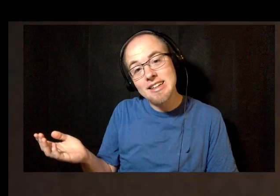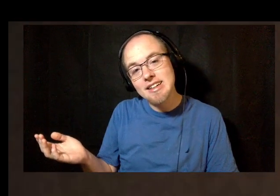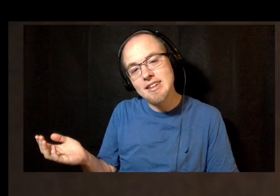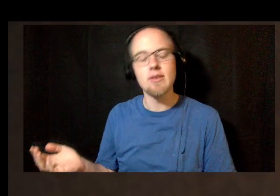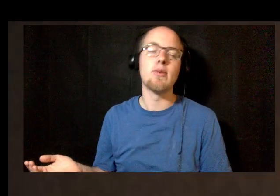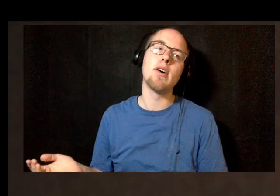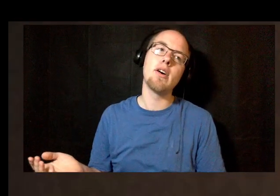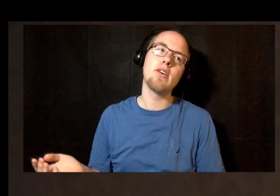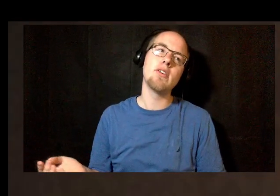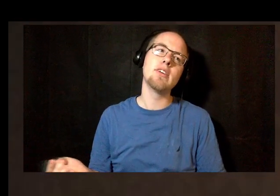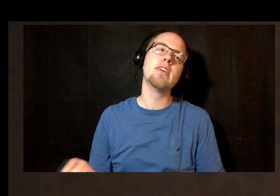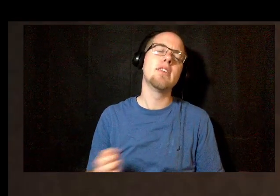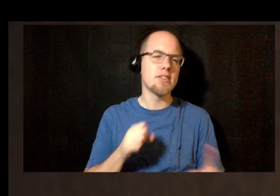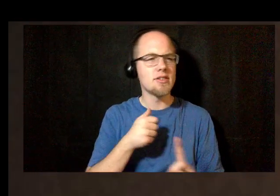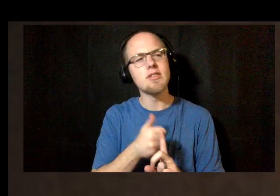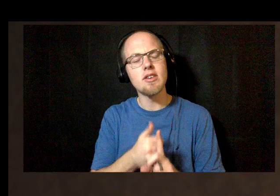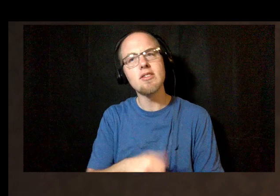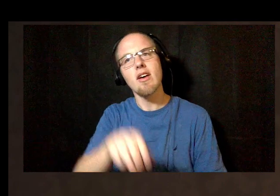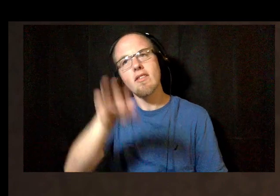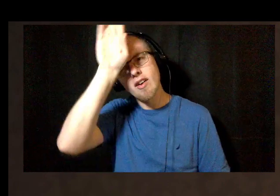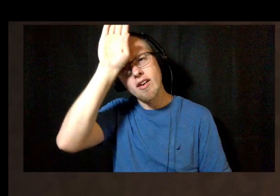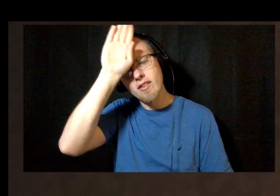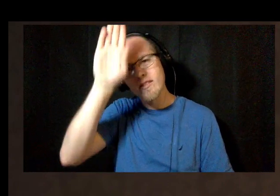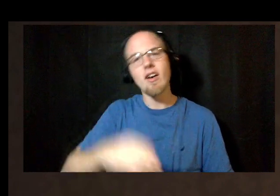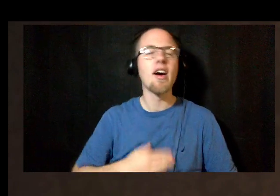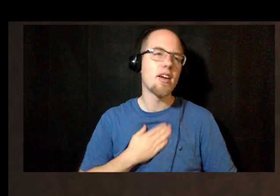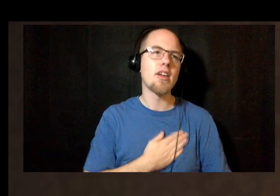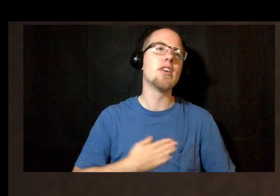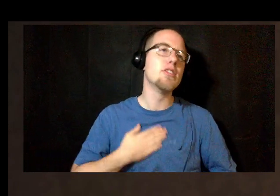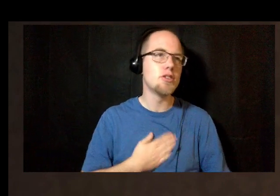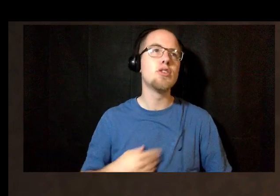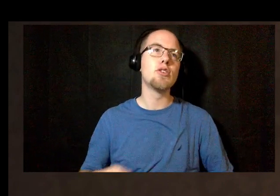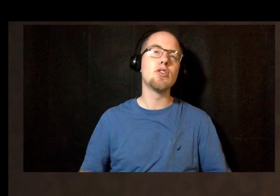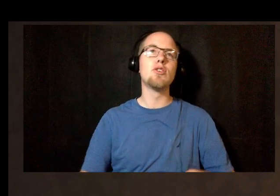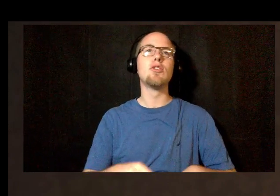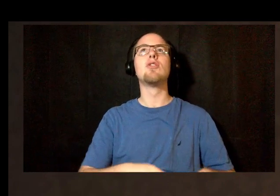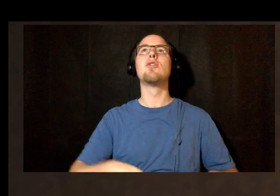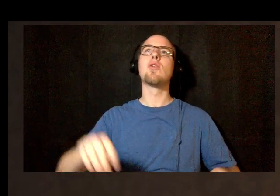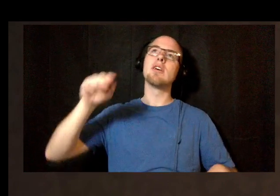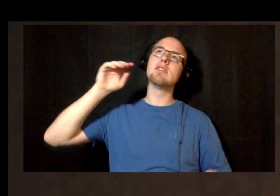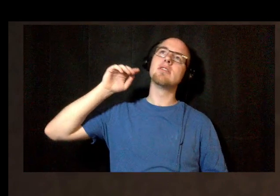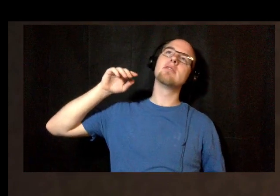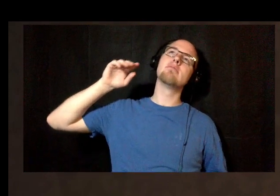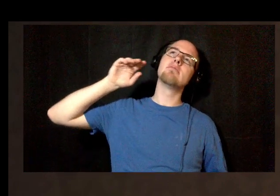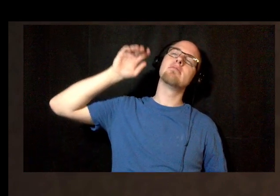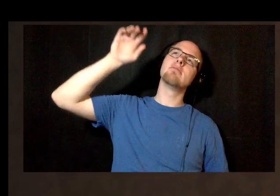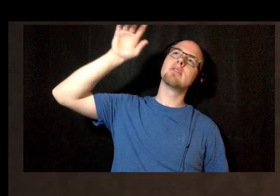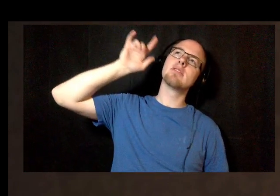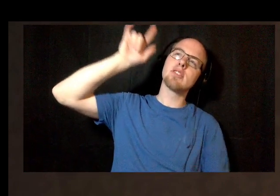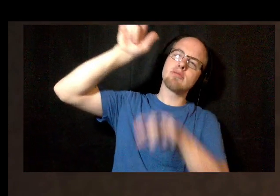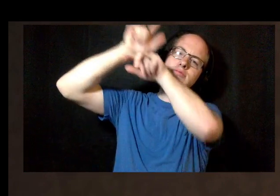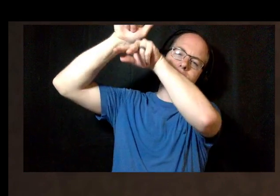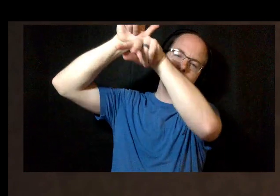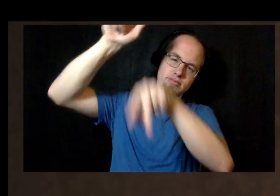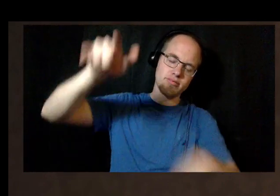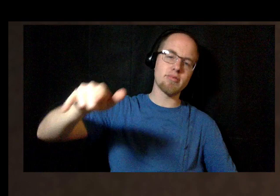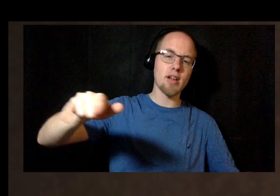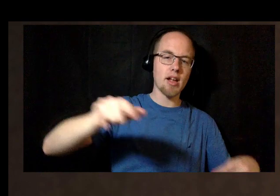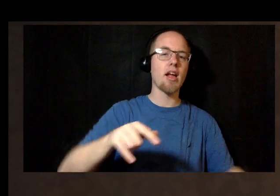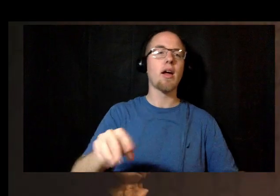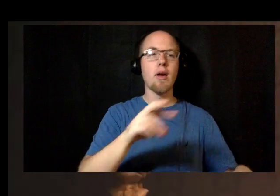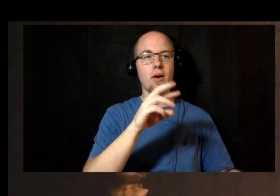Well, he was a firefighter that enjoyed skydiving and water sports, but I'm not sure he ever wanted to combine the three.